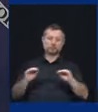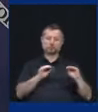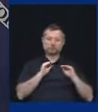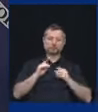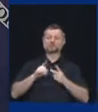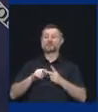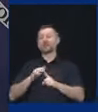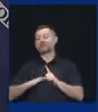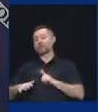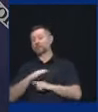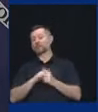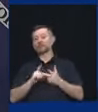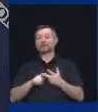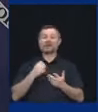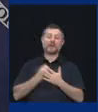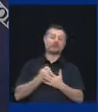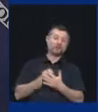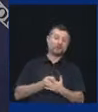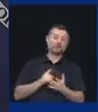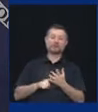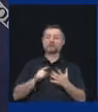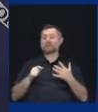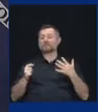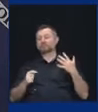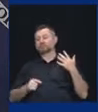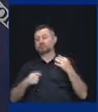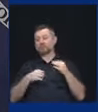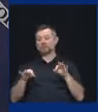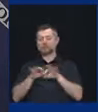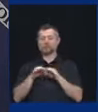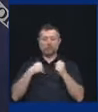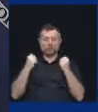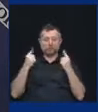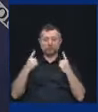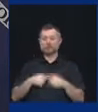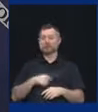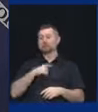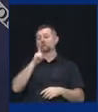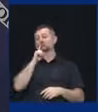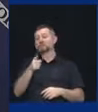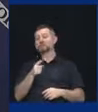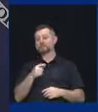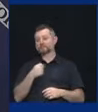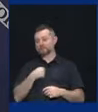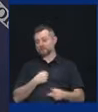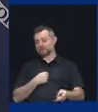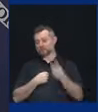is important, and I get that. I think there are two priorities right now in New York City.